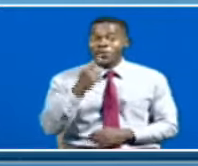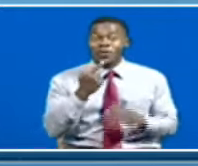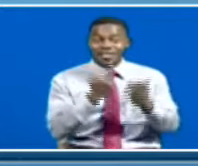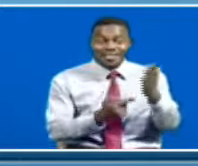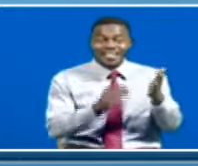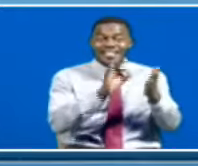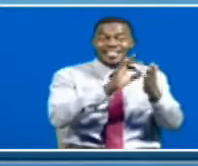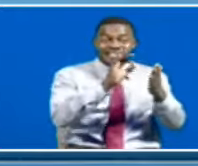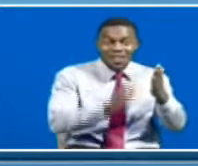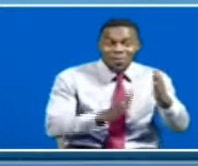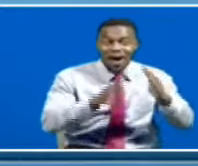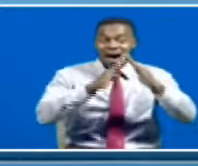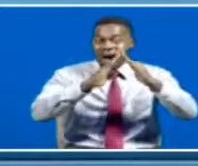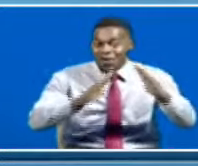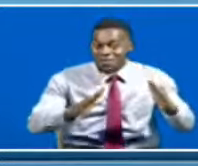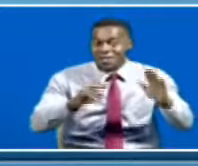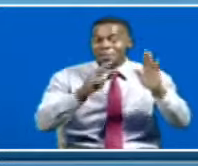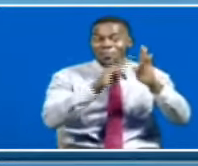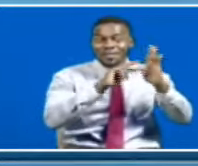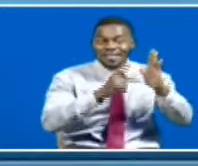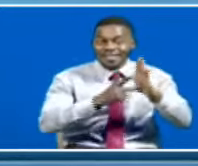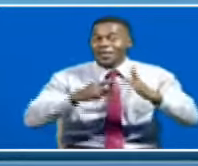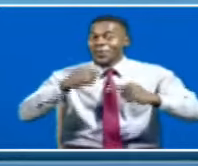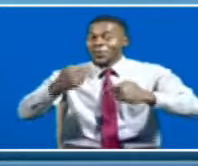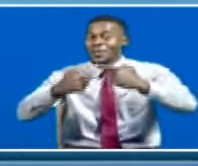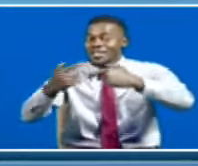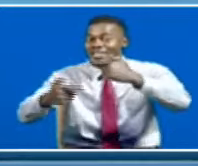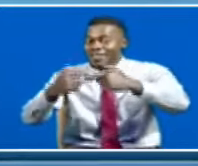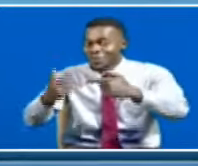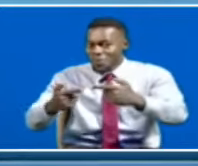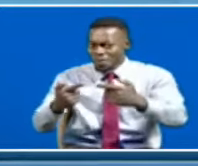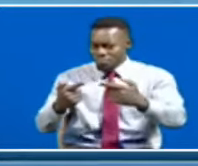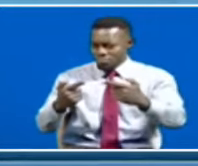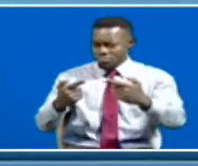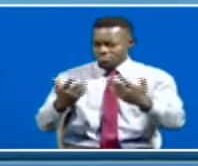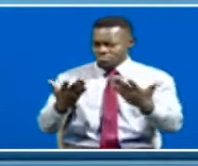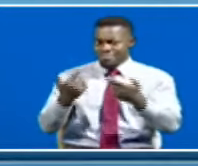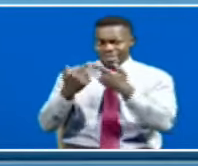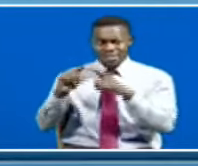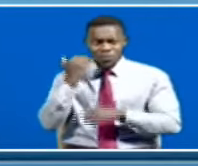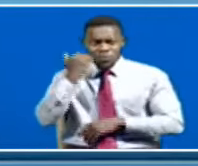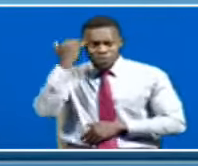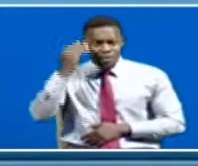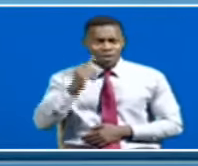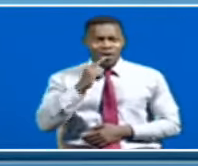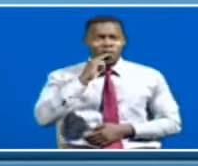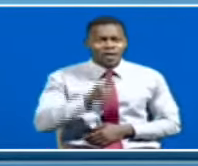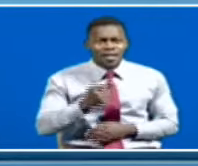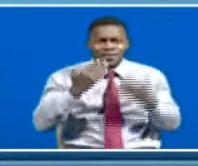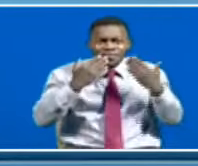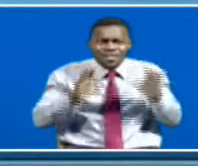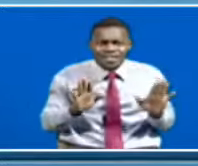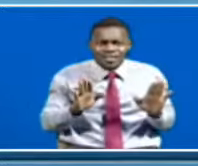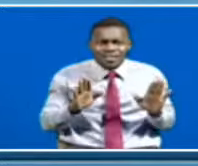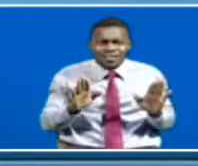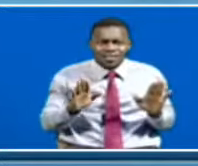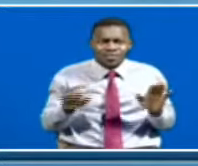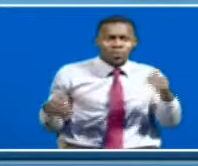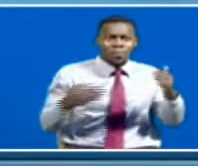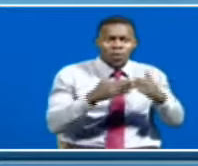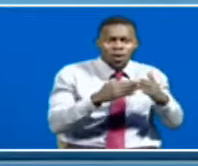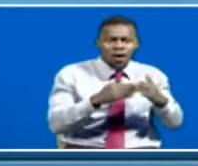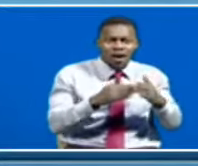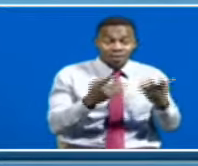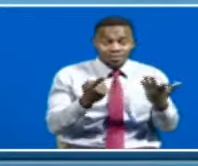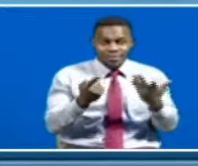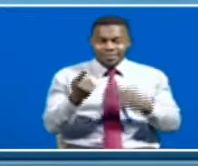project will go ahead despite the harsh housing levy ruling made by a court of appeal today. Speaking in Meru during day two